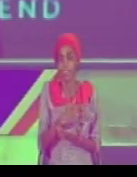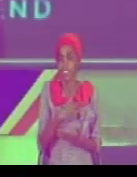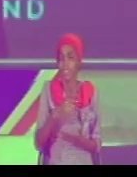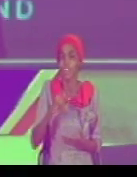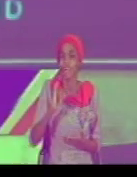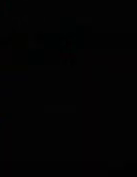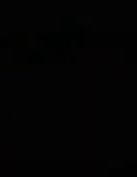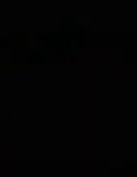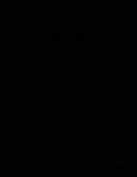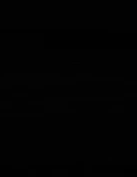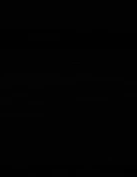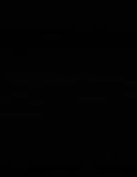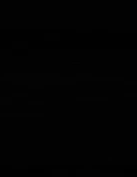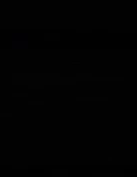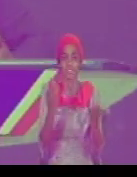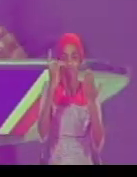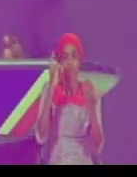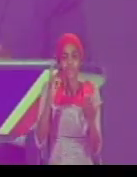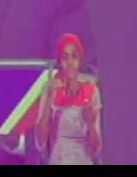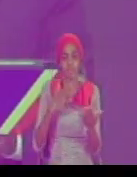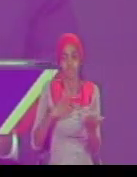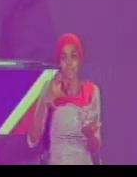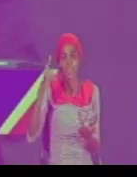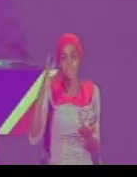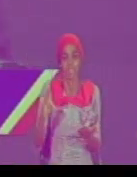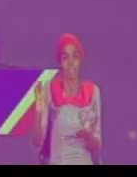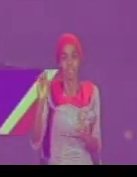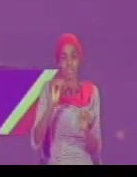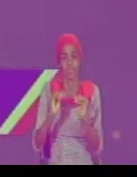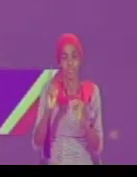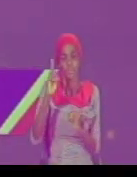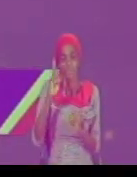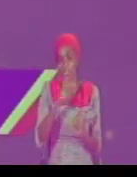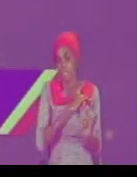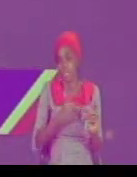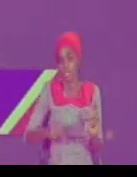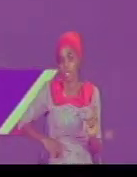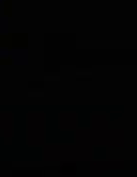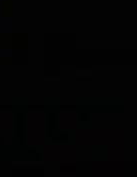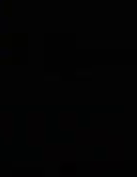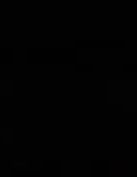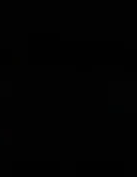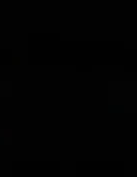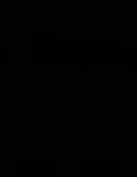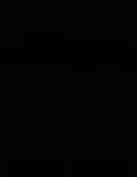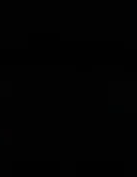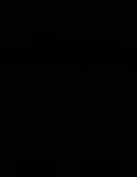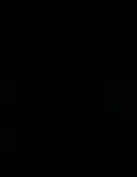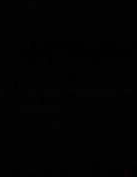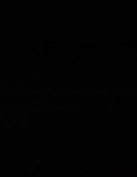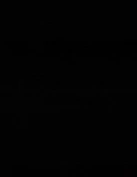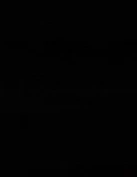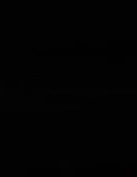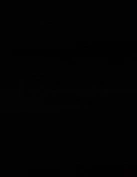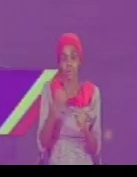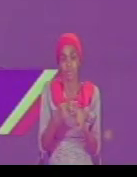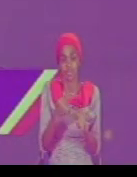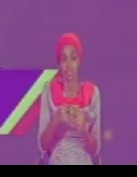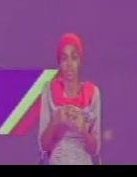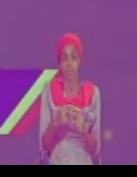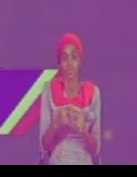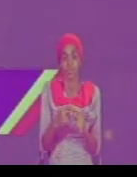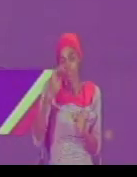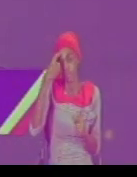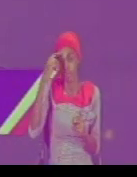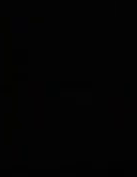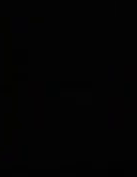thee, my God, O King, and I will bless thy name. How long?